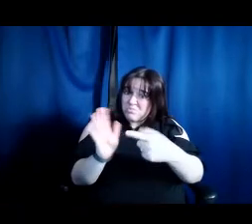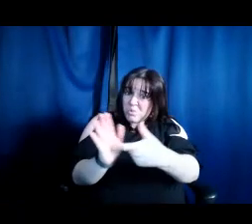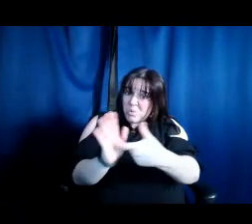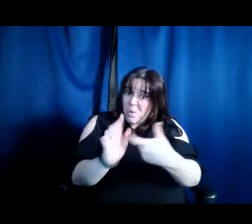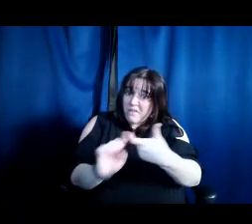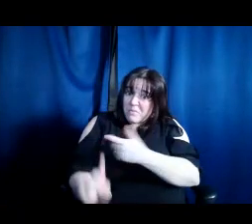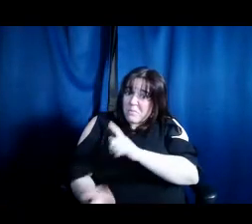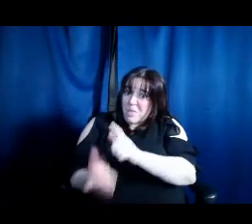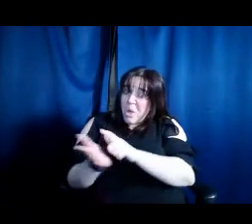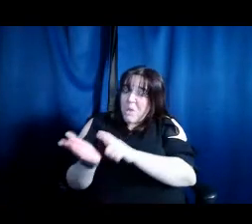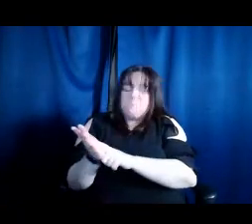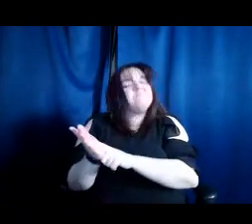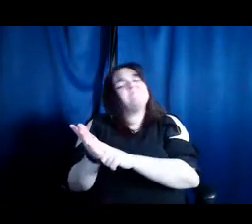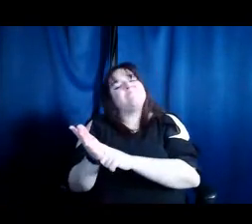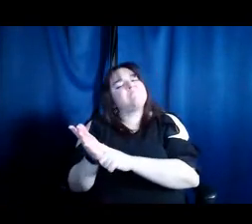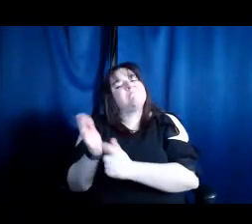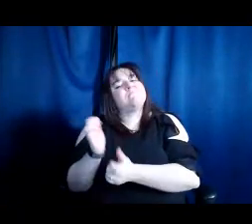all organizations.